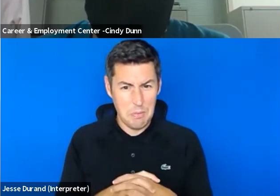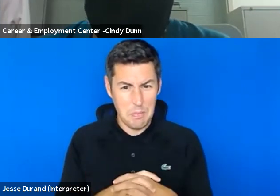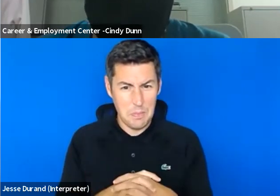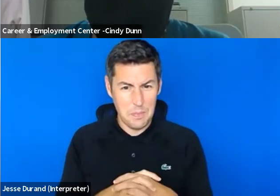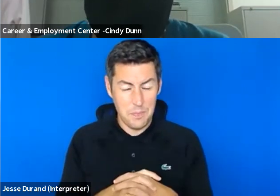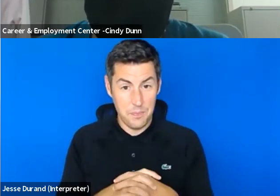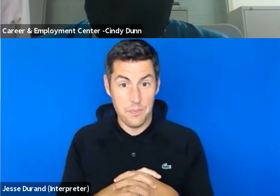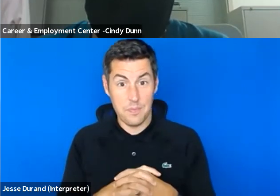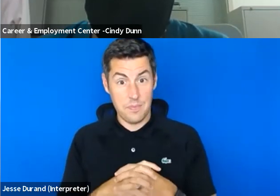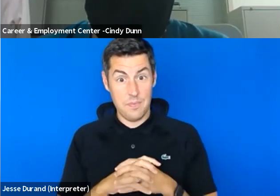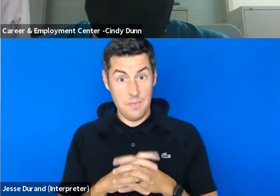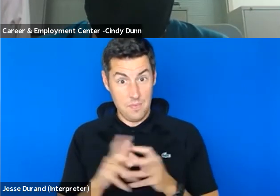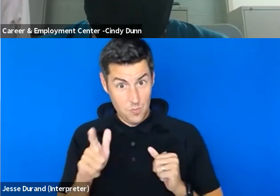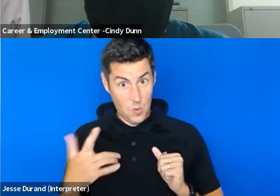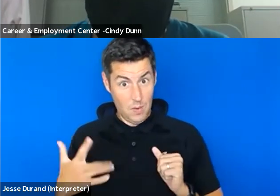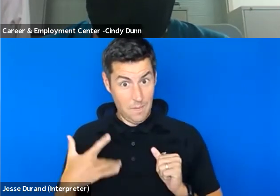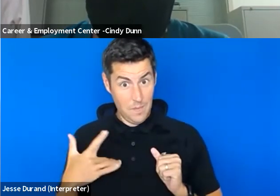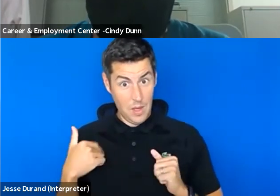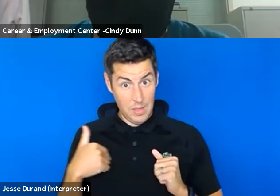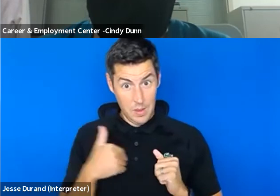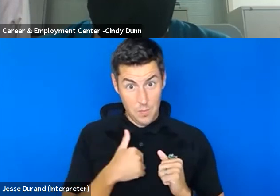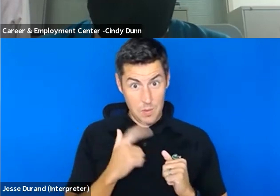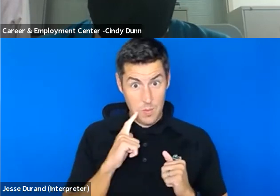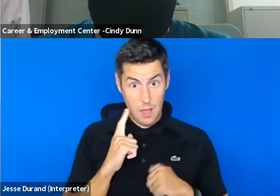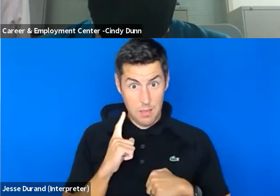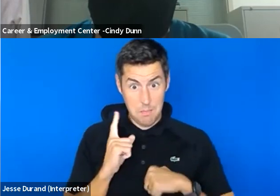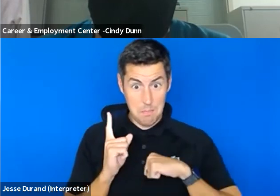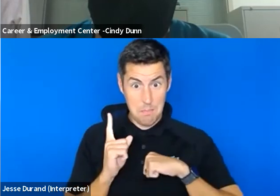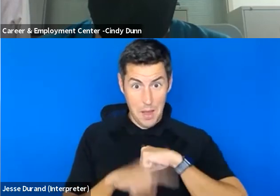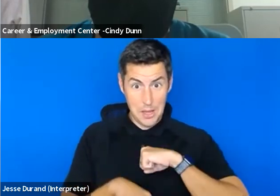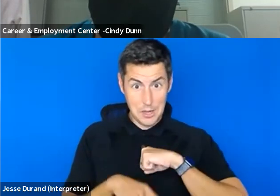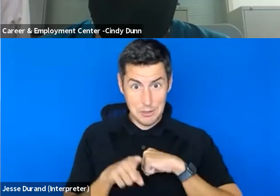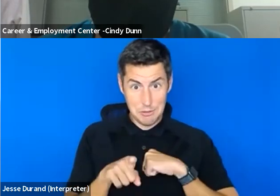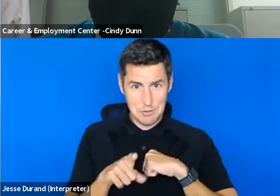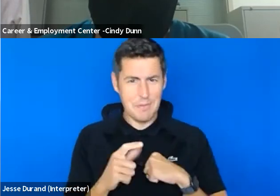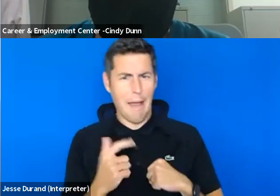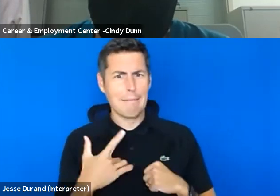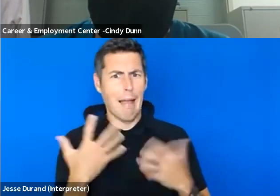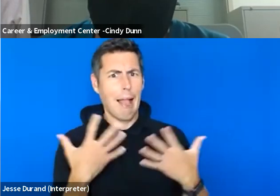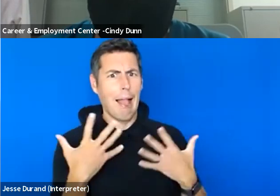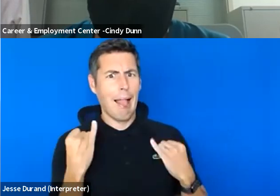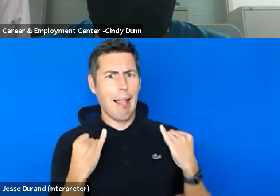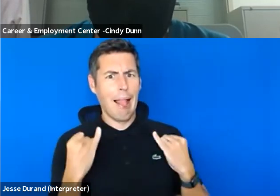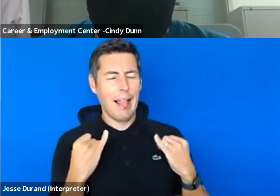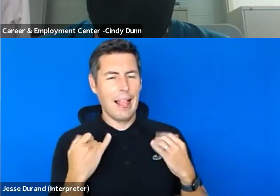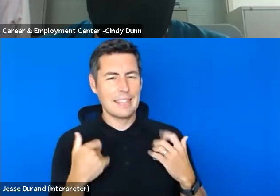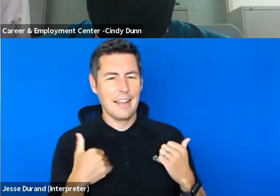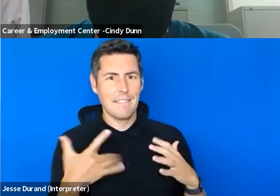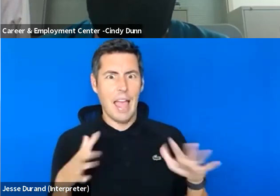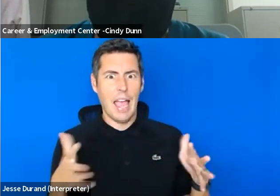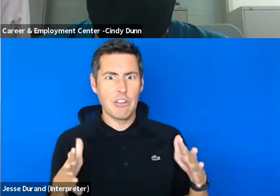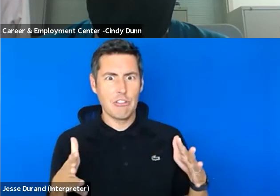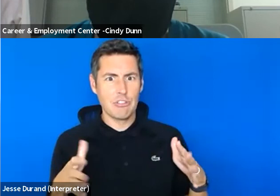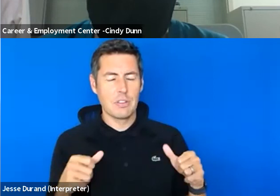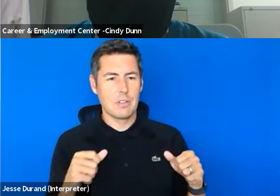The program review committee is going to punish you? Yes. There's just no. I just feel No, like I'm thank you. afraid, Yeah. and anxious going to